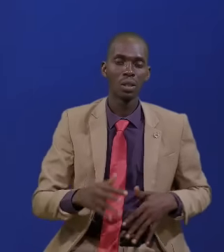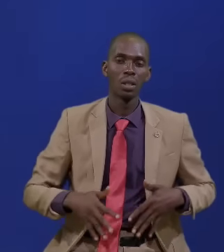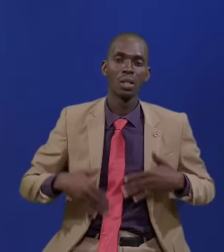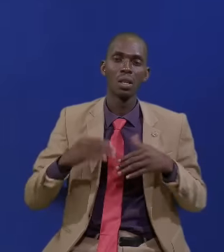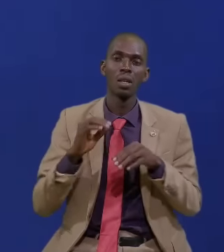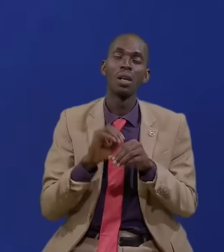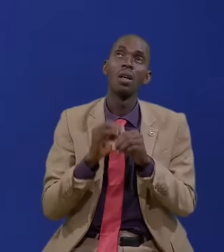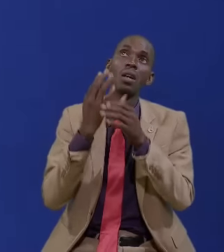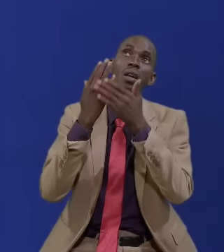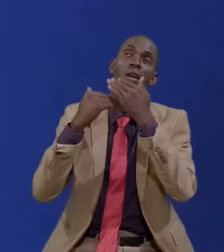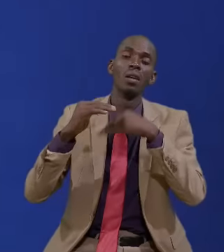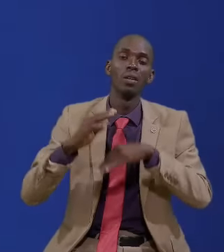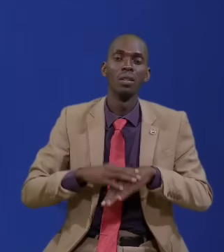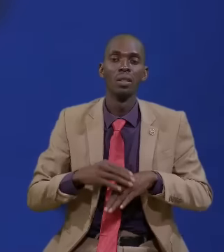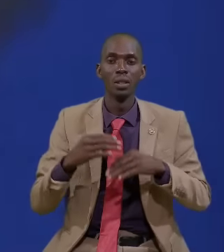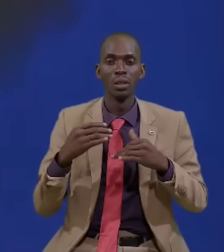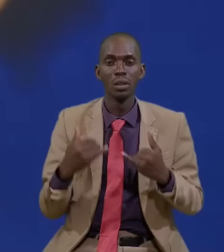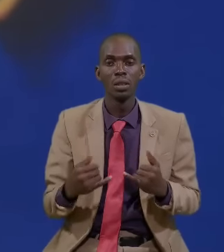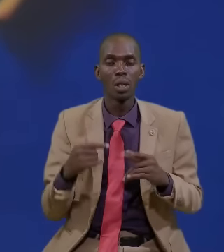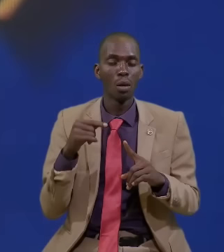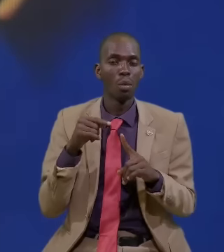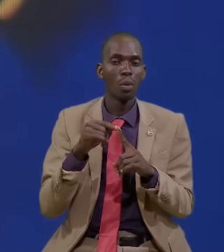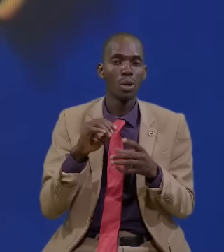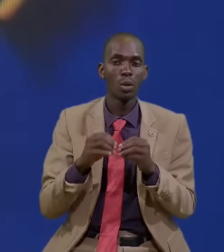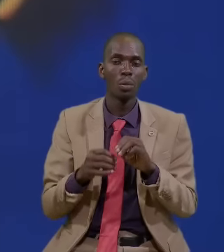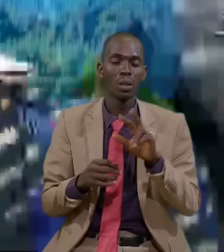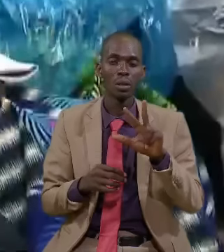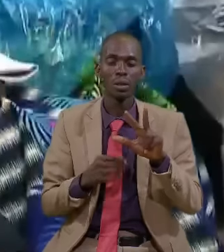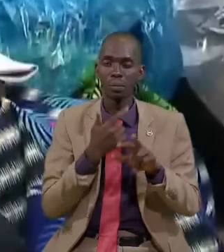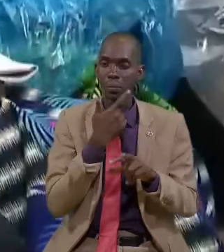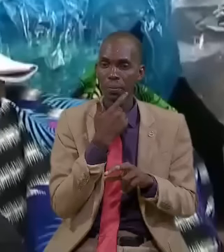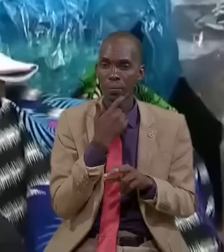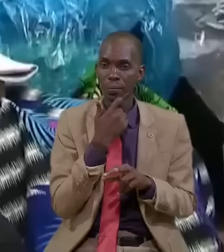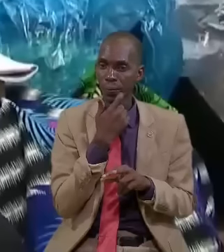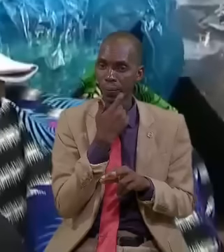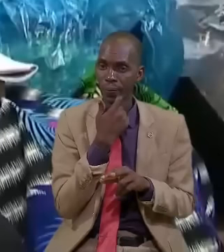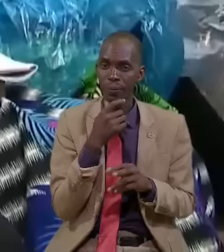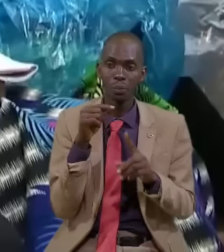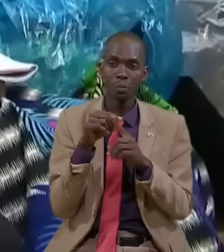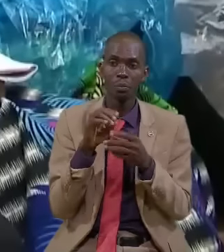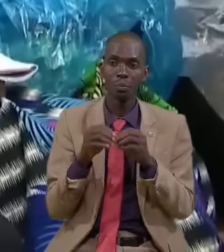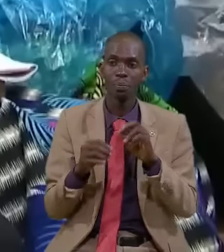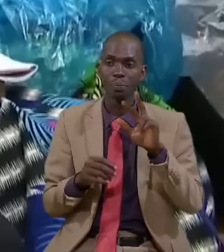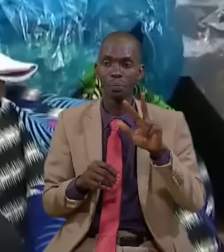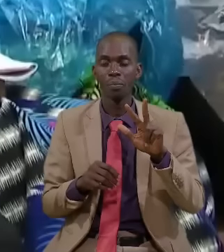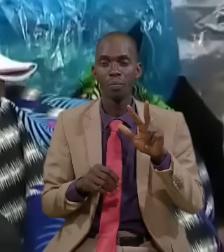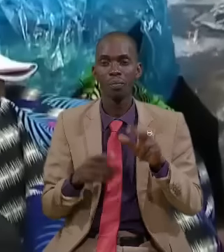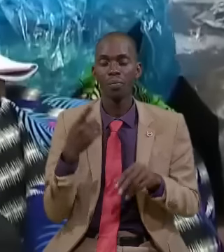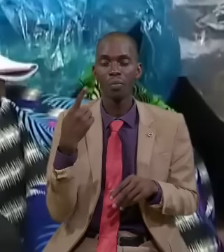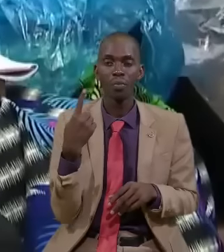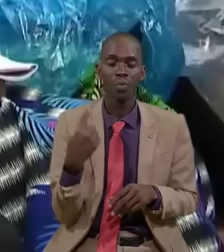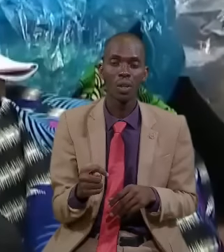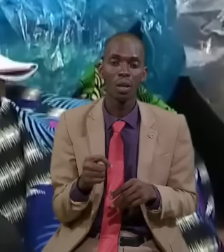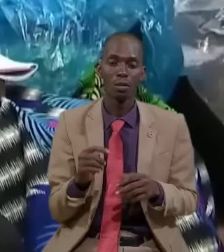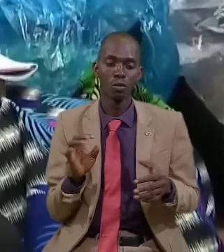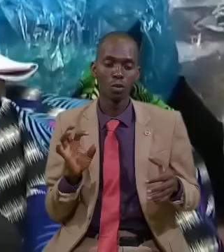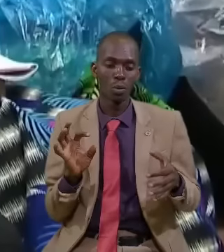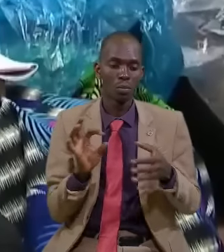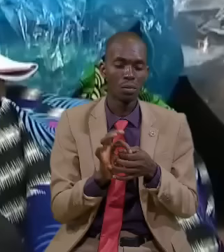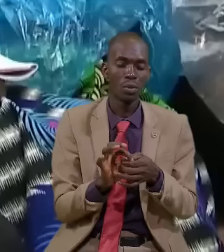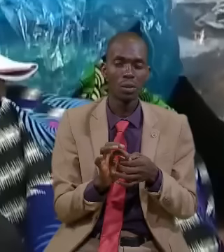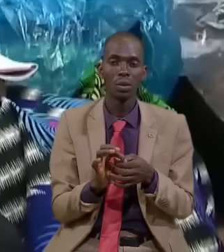heaven. Let's come to point number 3 now. Point number 3, the composite health plan